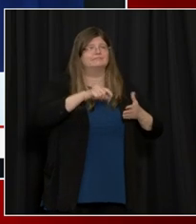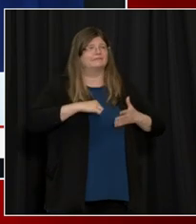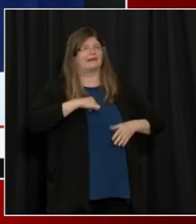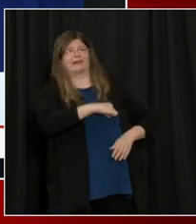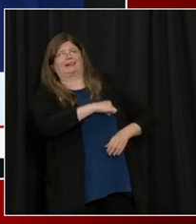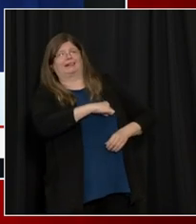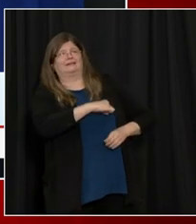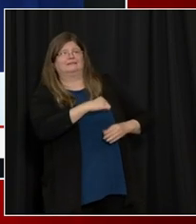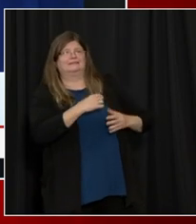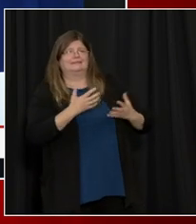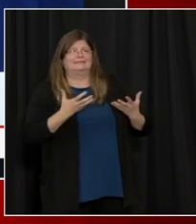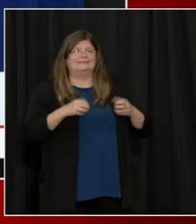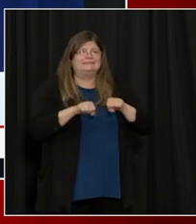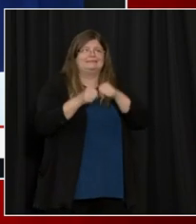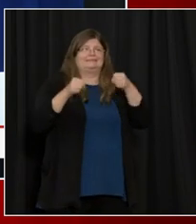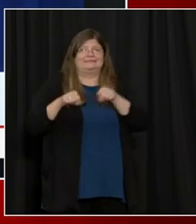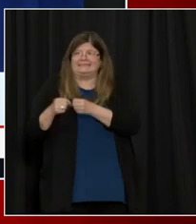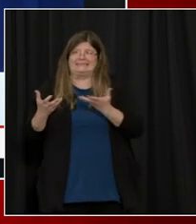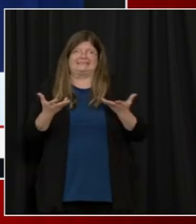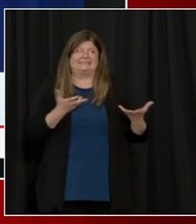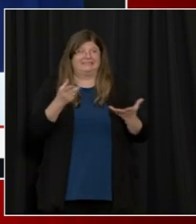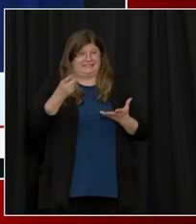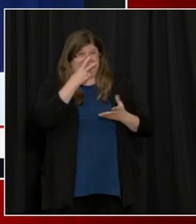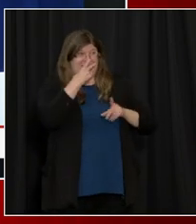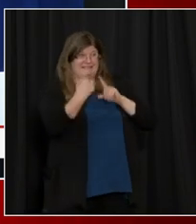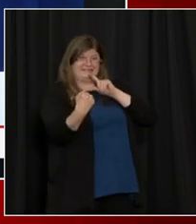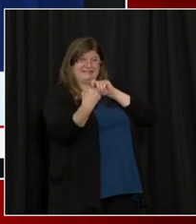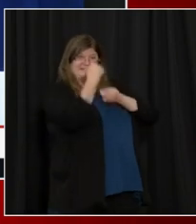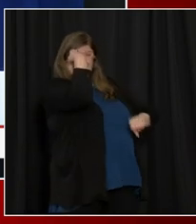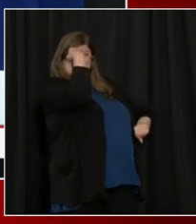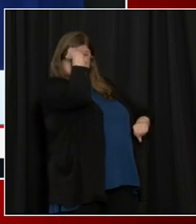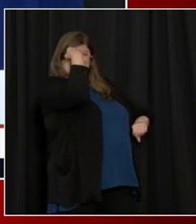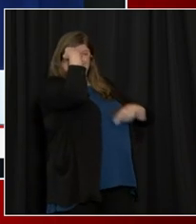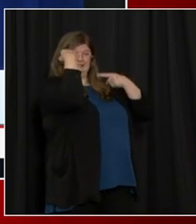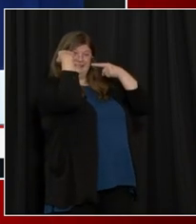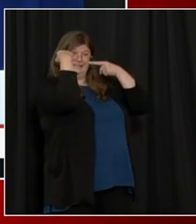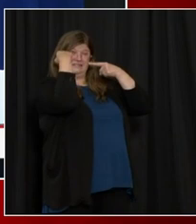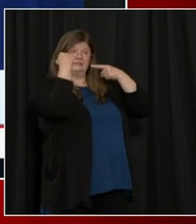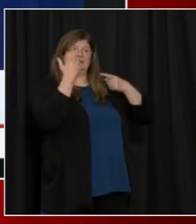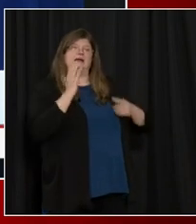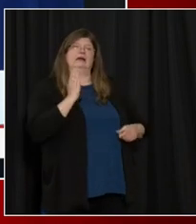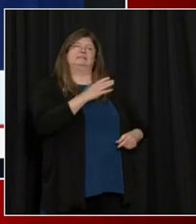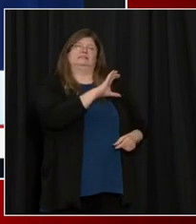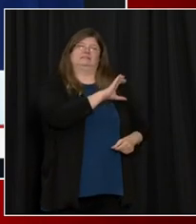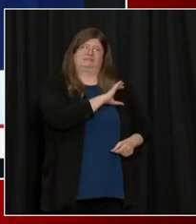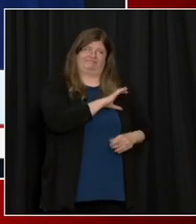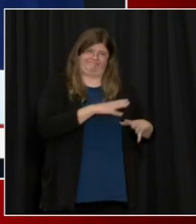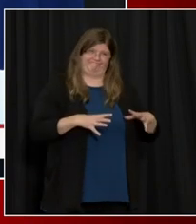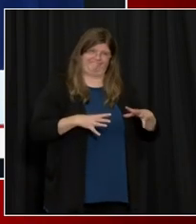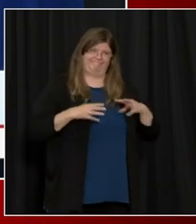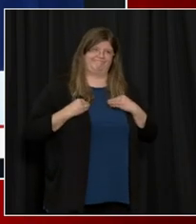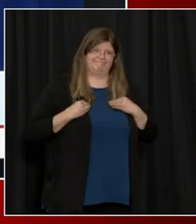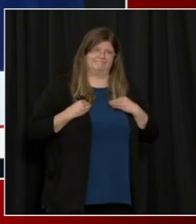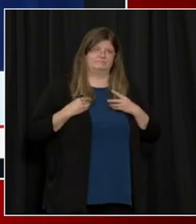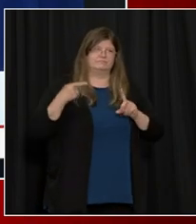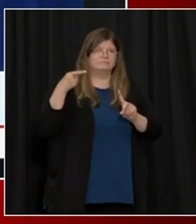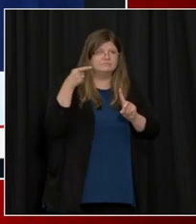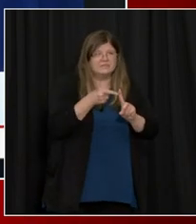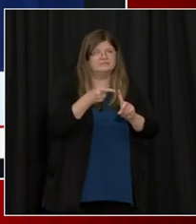face. Our police officers are willing to do that in order to ensure that everybody's safe during this public health